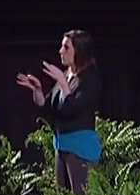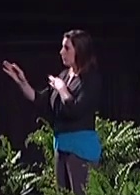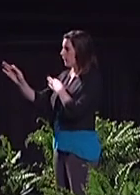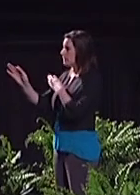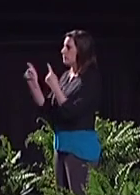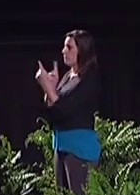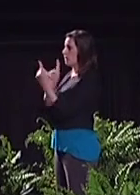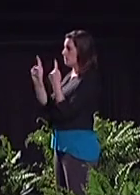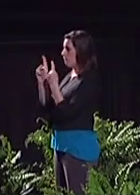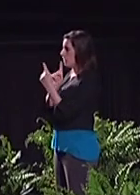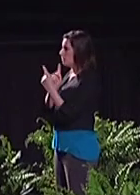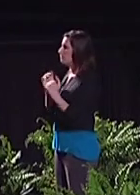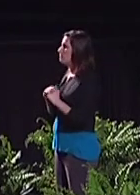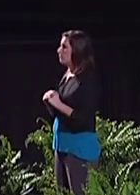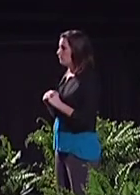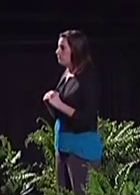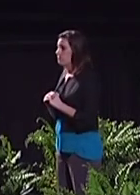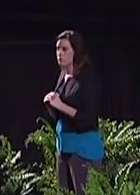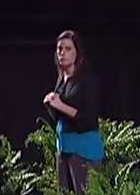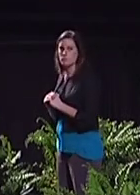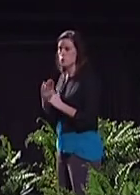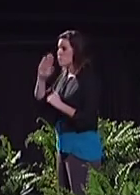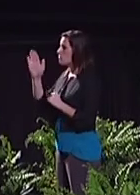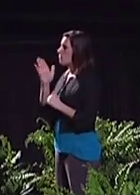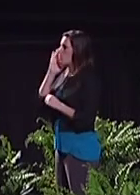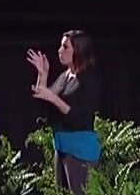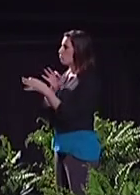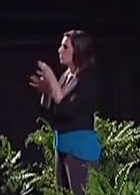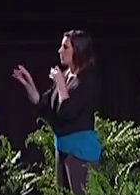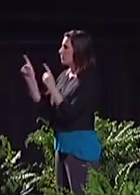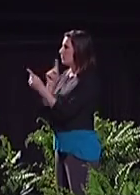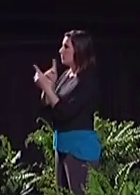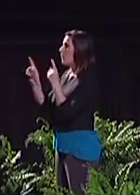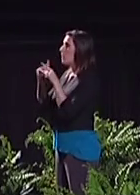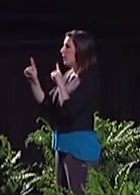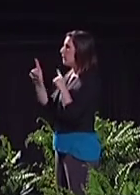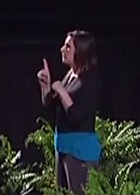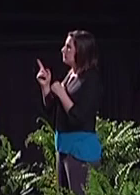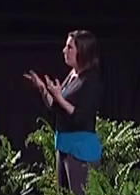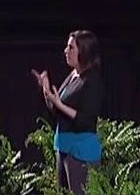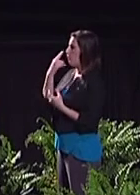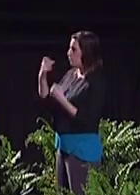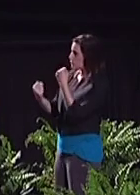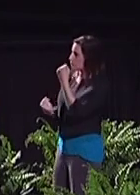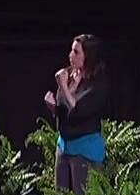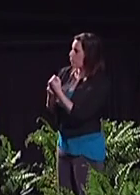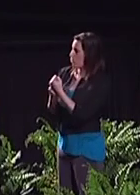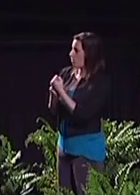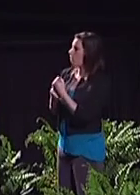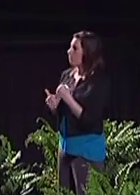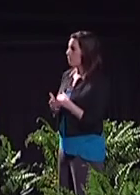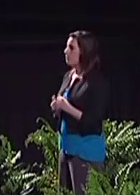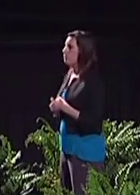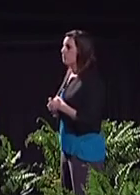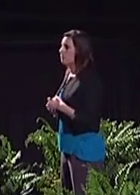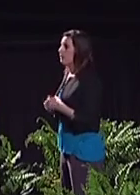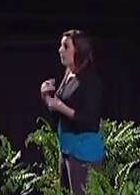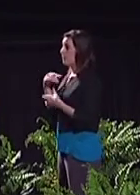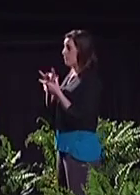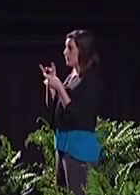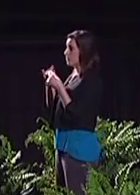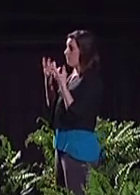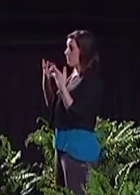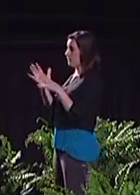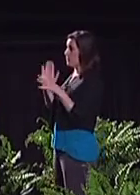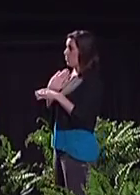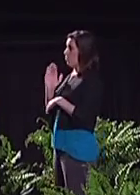never replace face-to-face. It's just there to augment it. And as we mentioned, we all have a digital stamp. It's part of our digital